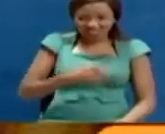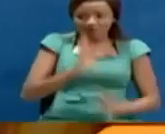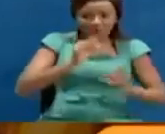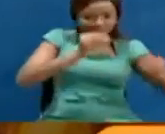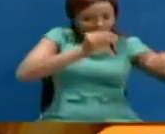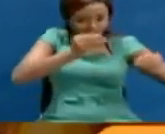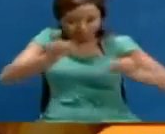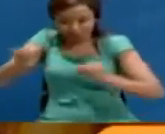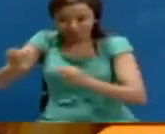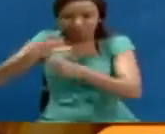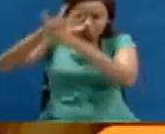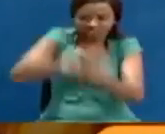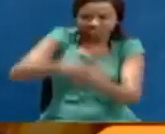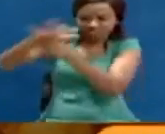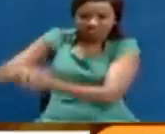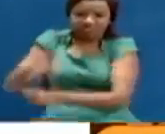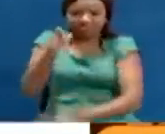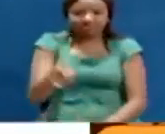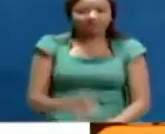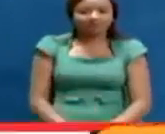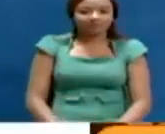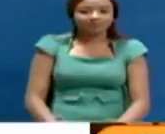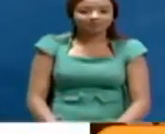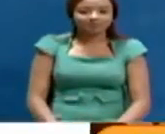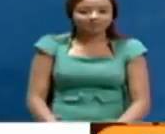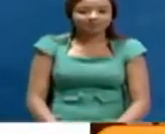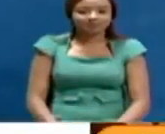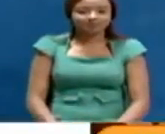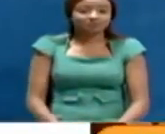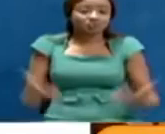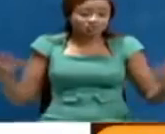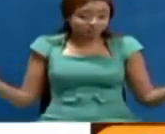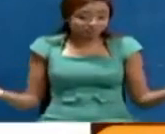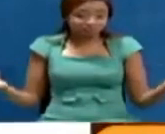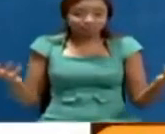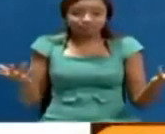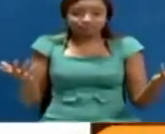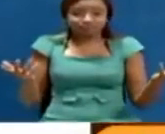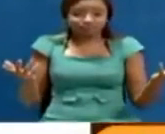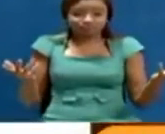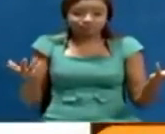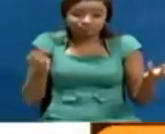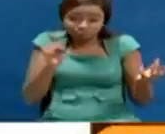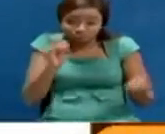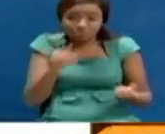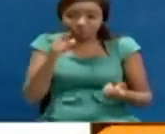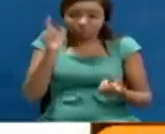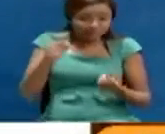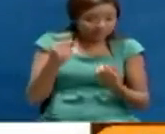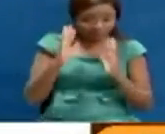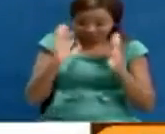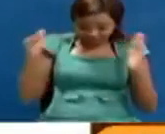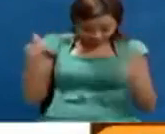if it is obligatory, that of the Chief Justice. So you are going to have to discharge your